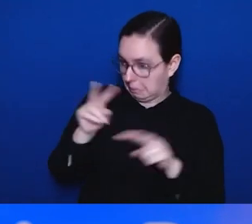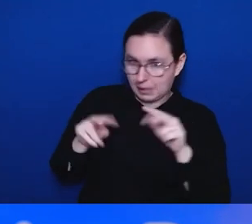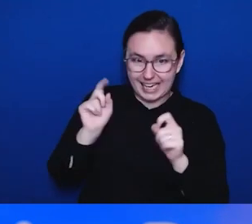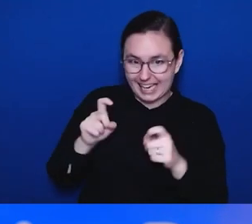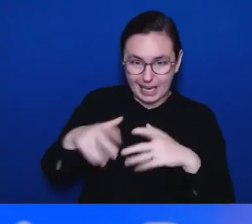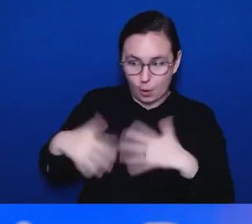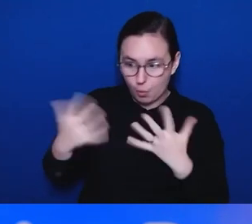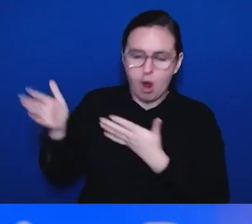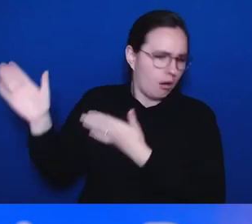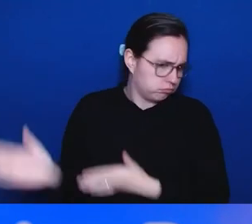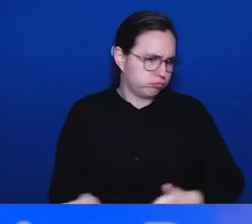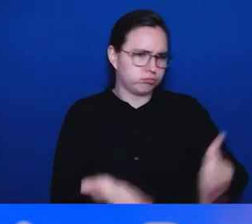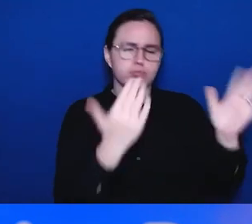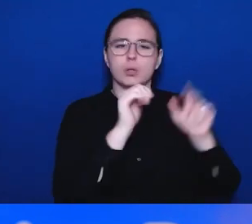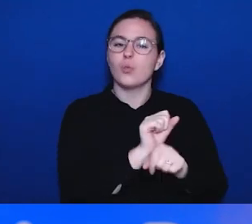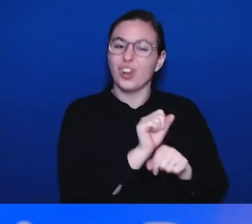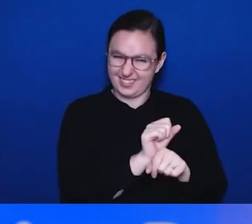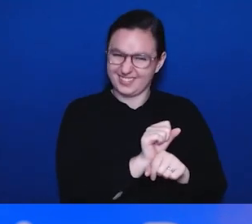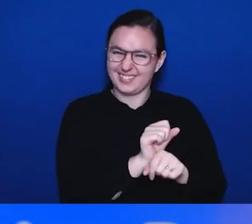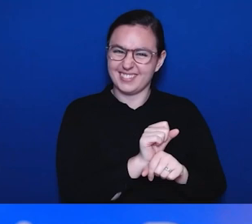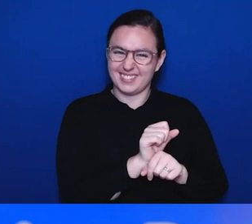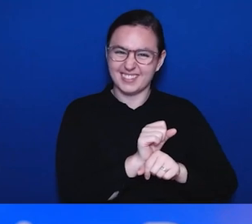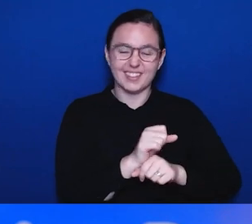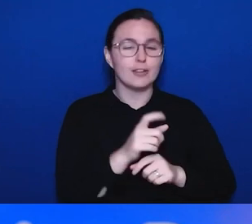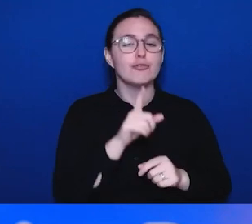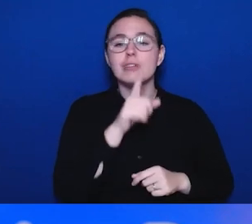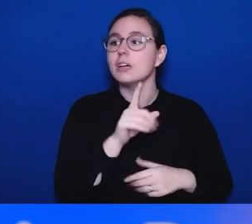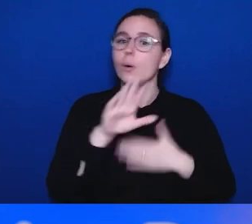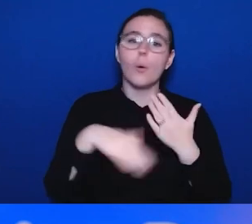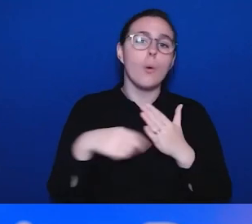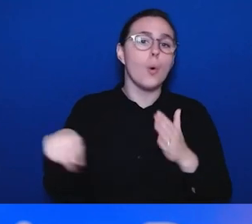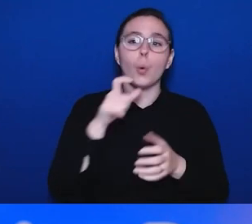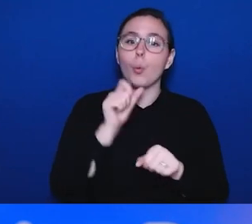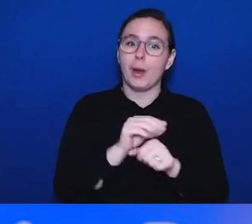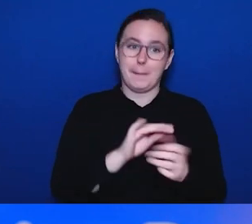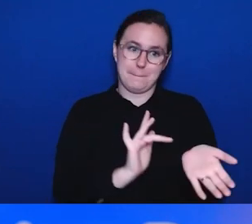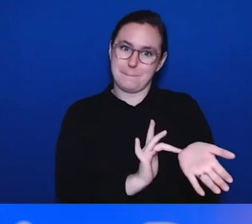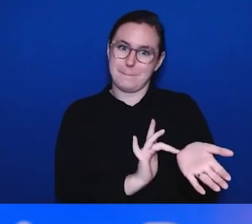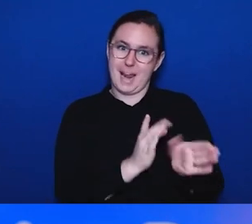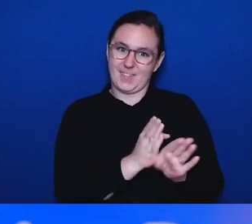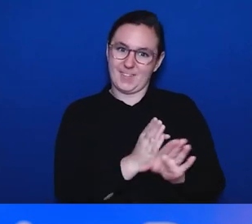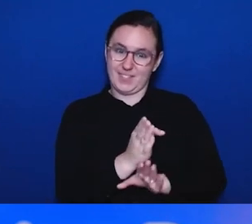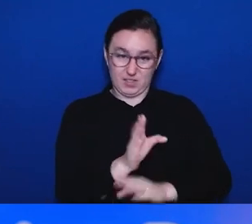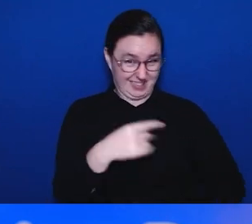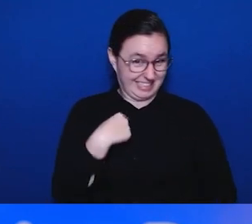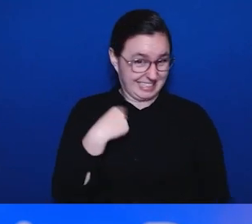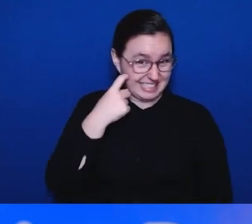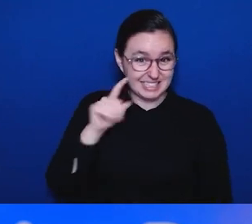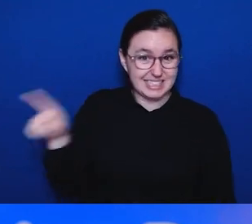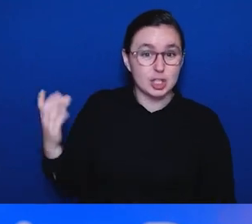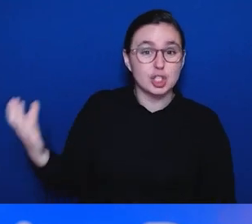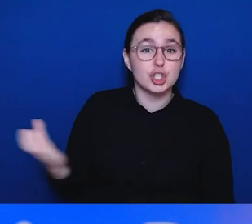nurses can more rapidly come into our healthcare system, be assessed, and provide that support that we need. So to all